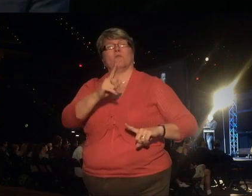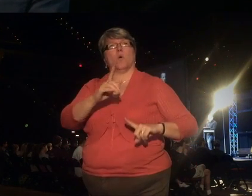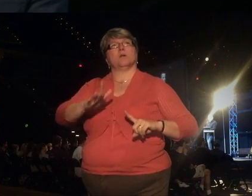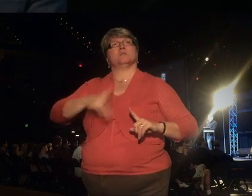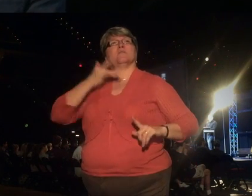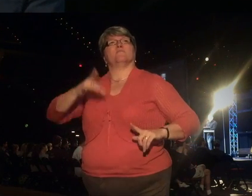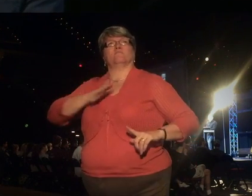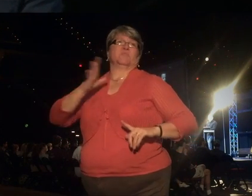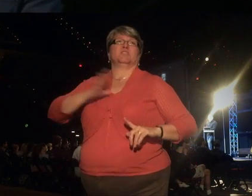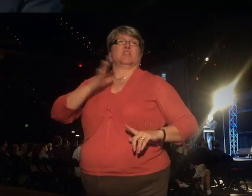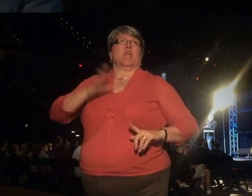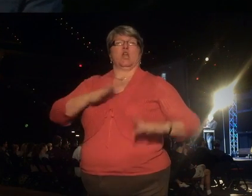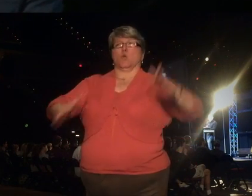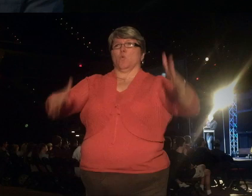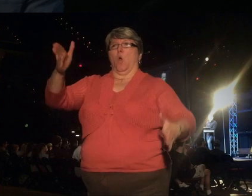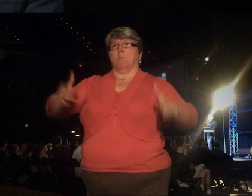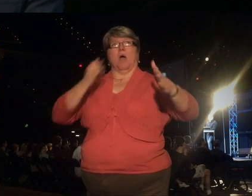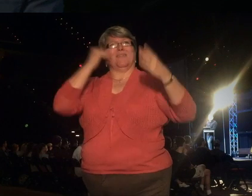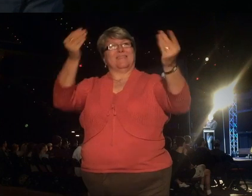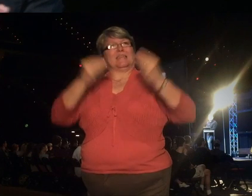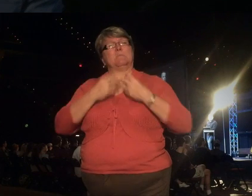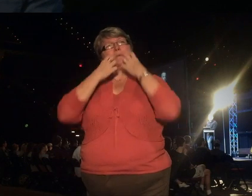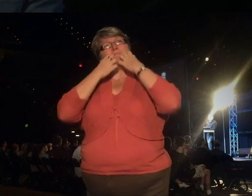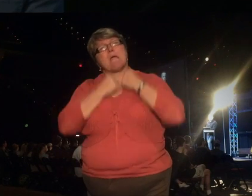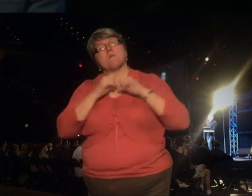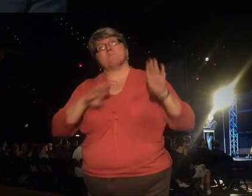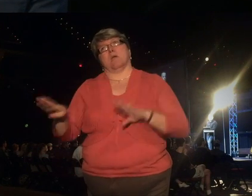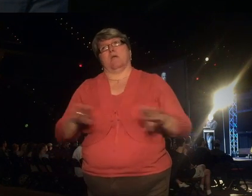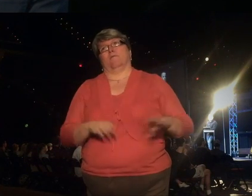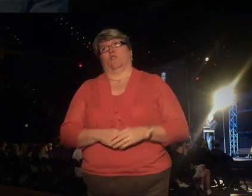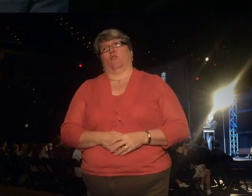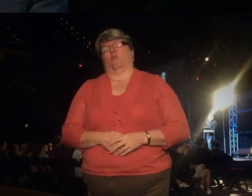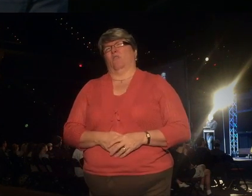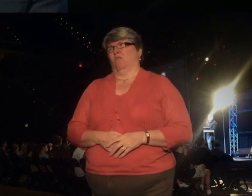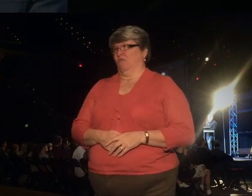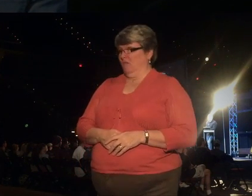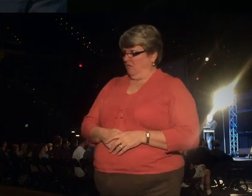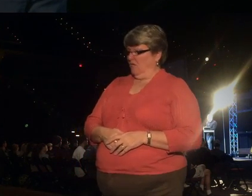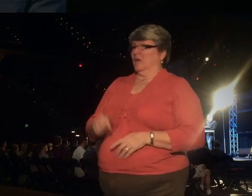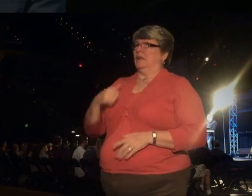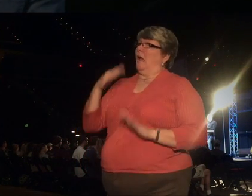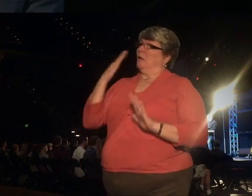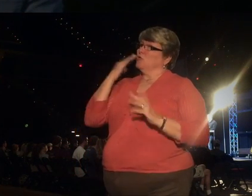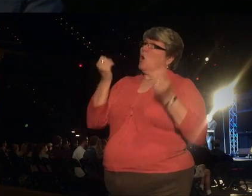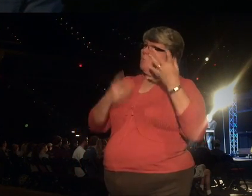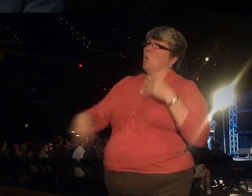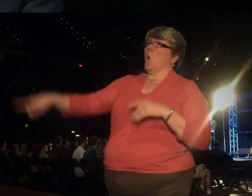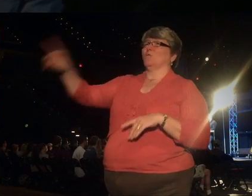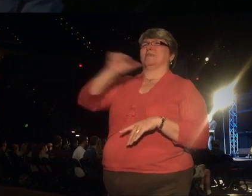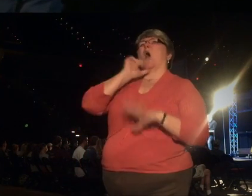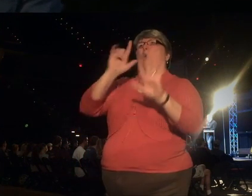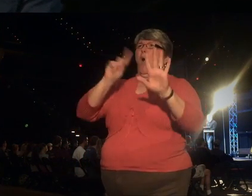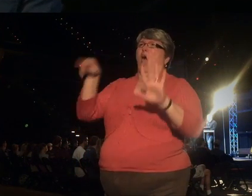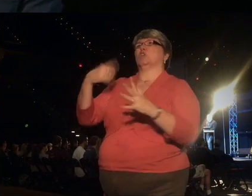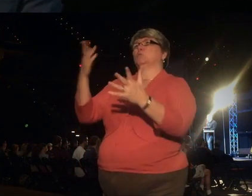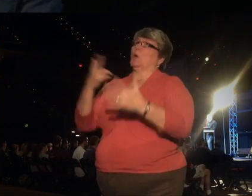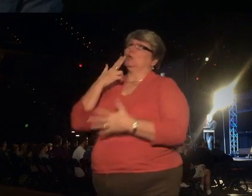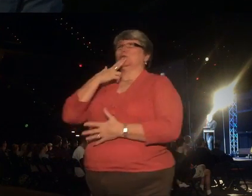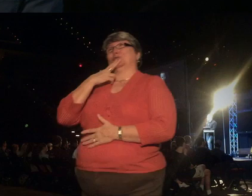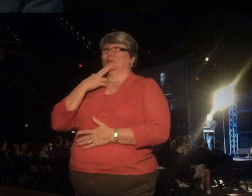sophisticated robot if it could give me caring behavior. And I know that most of you aren't saying, well, I just want a sweet